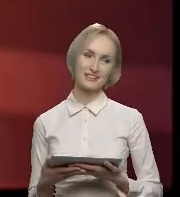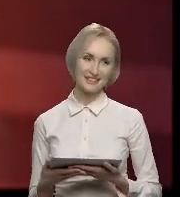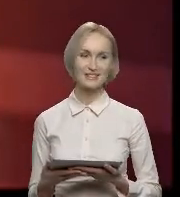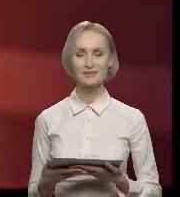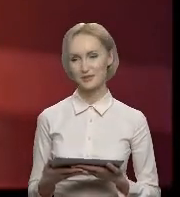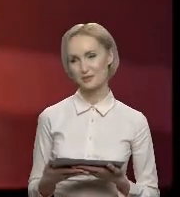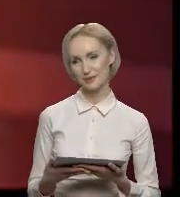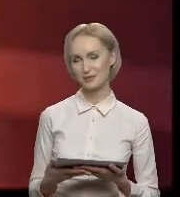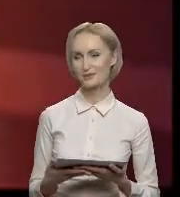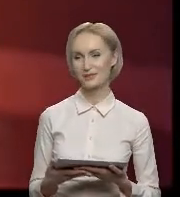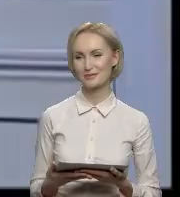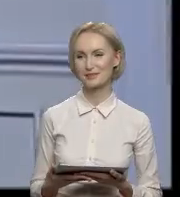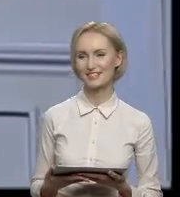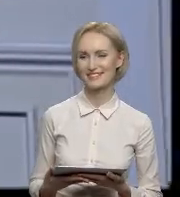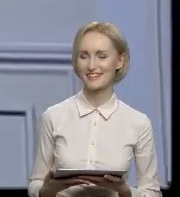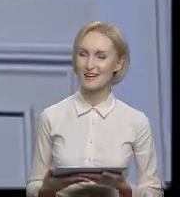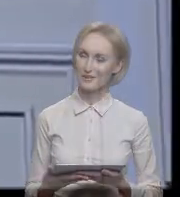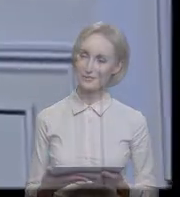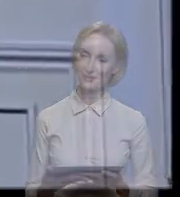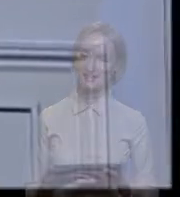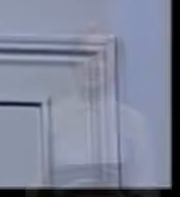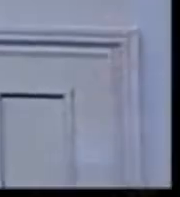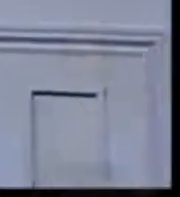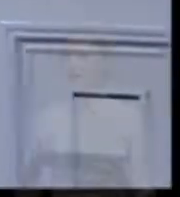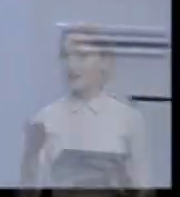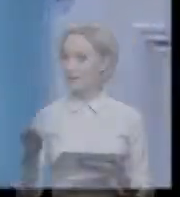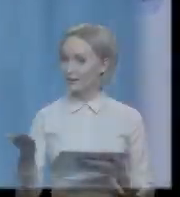baby daddy, Jamar, to the show. Jamar, come on out.